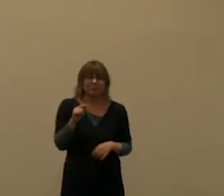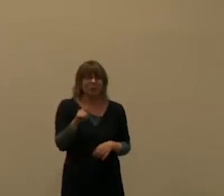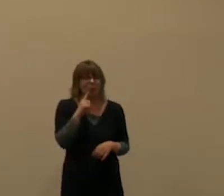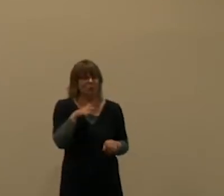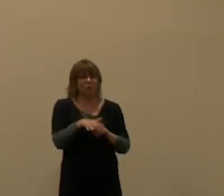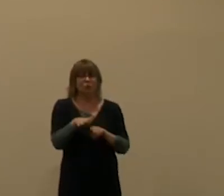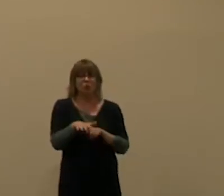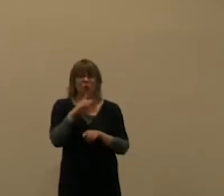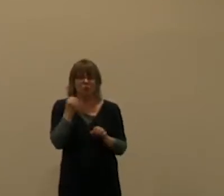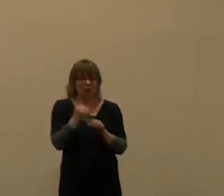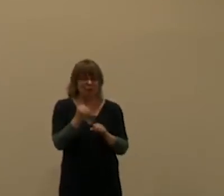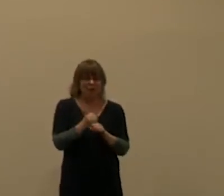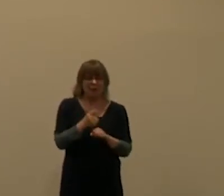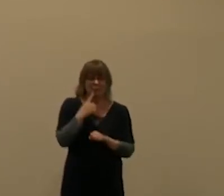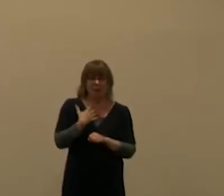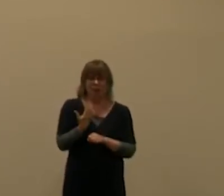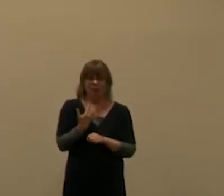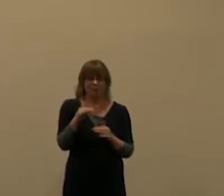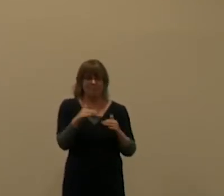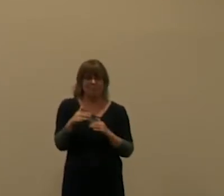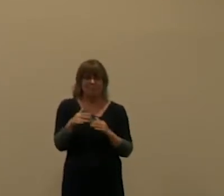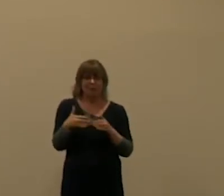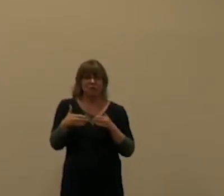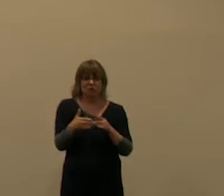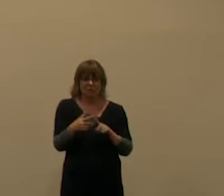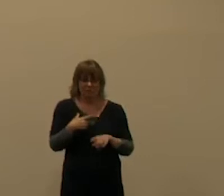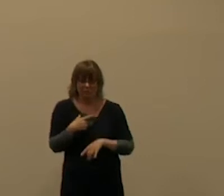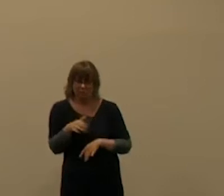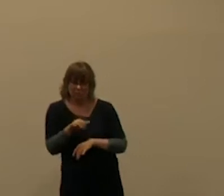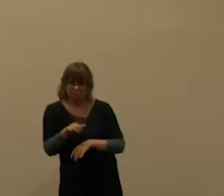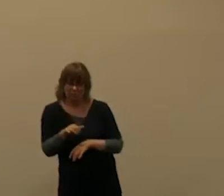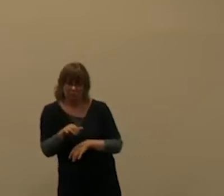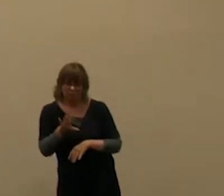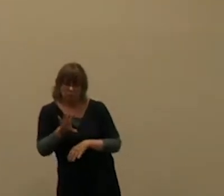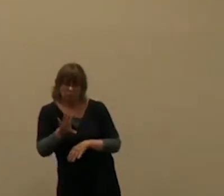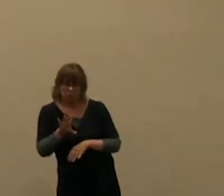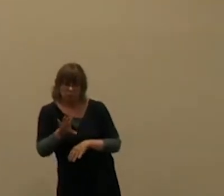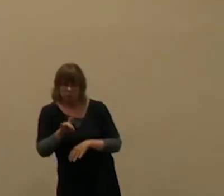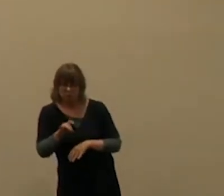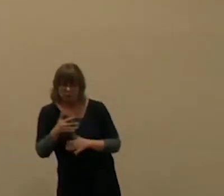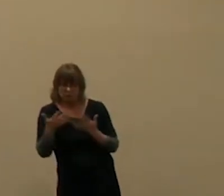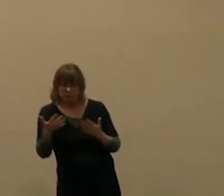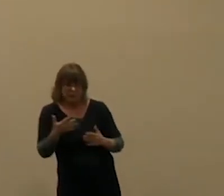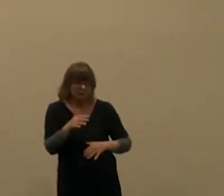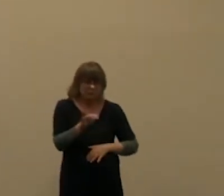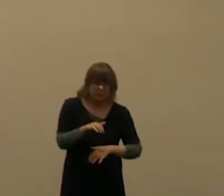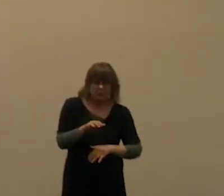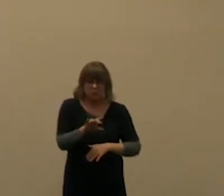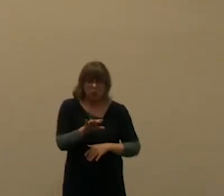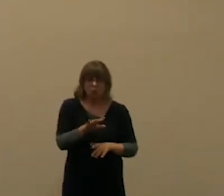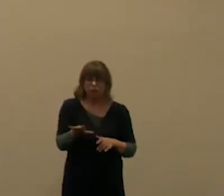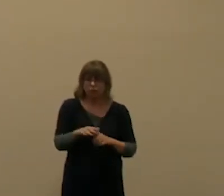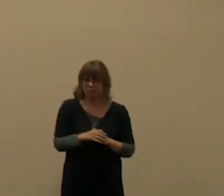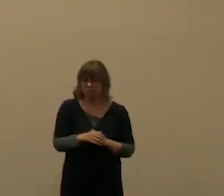this work for you? Yes. So I wanted to add that as well. Now, something that I just sent to